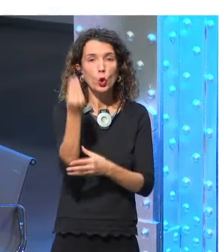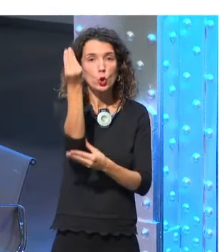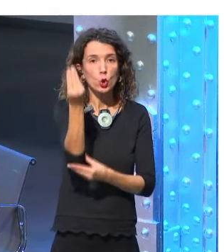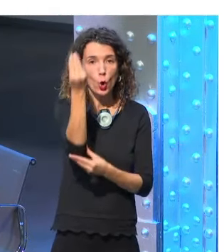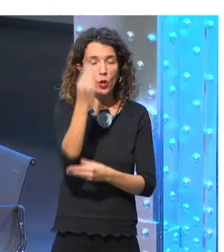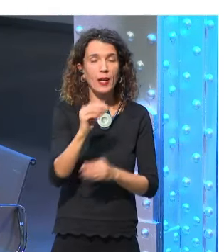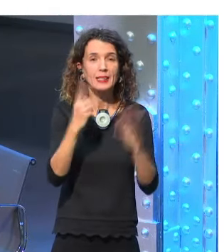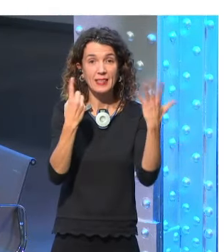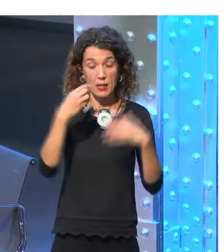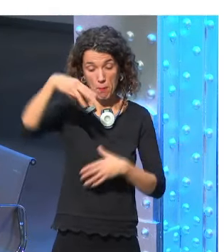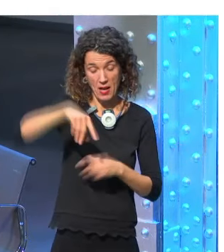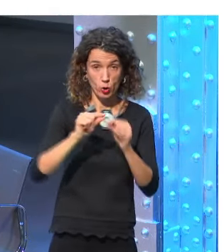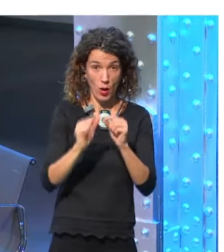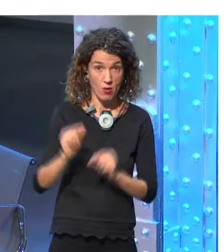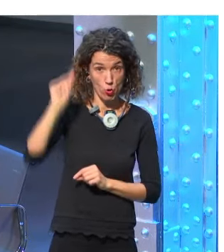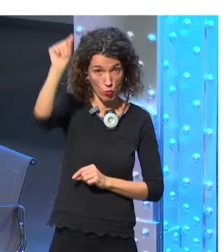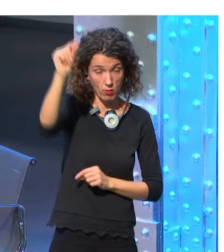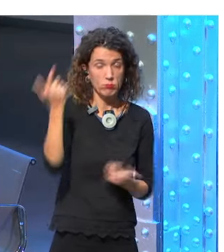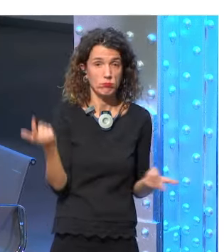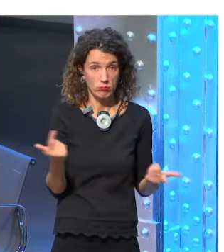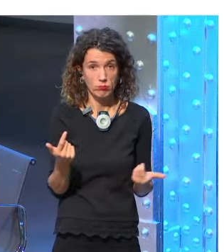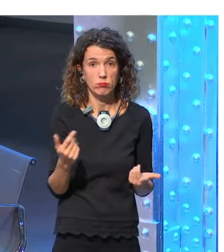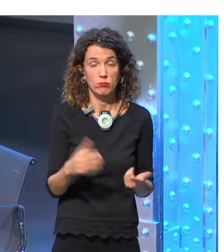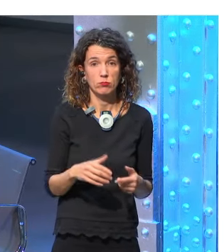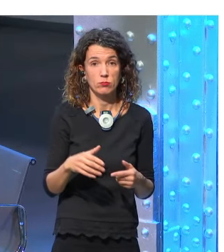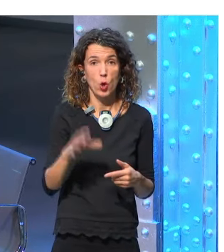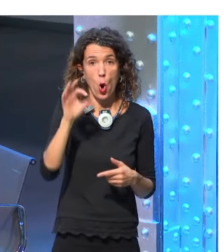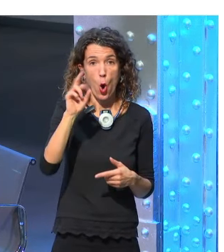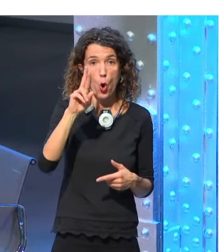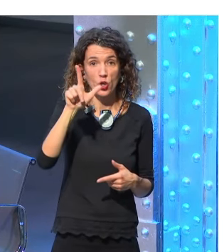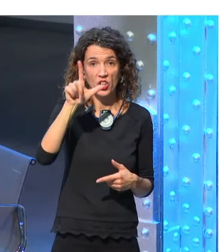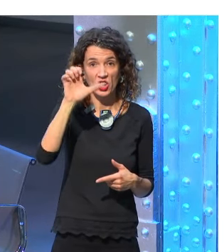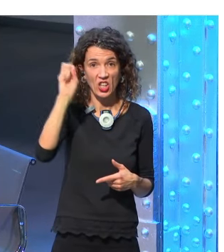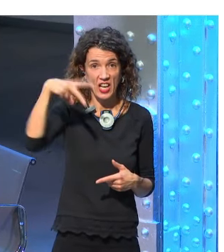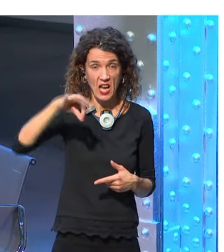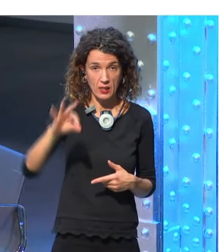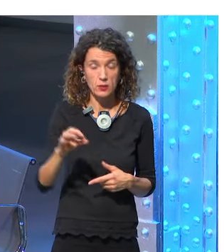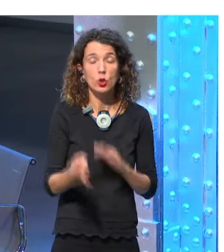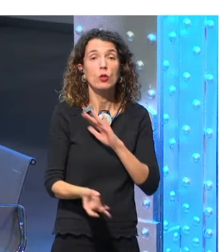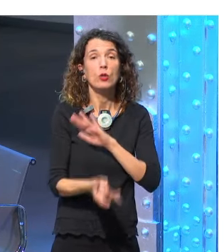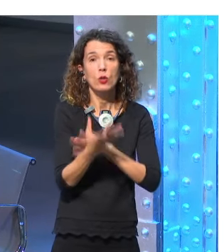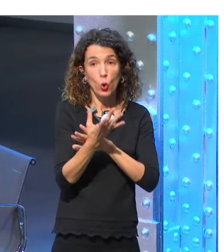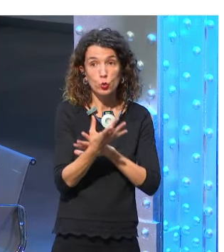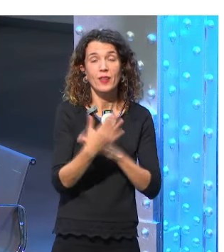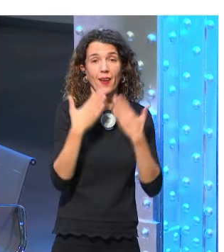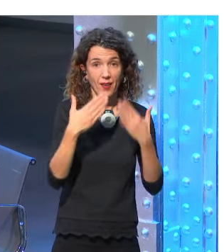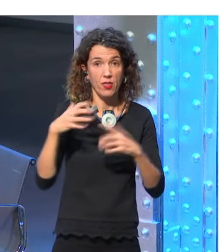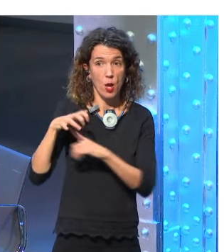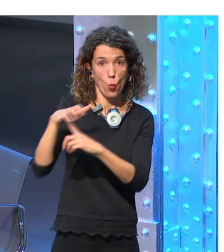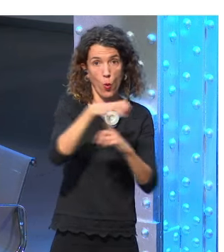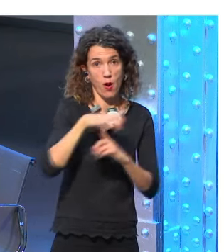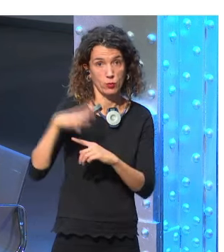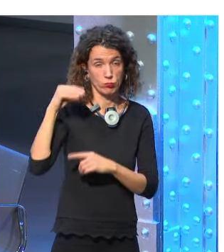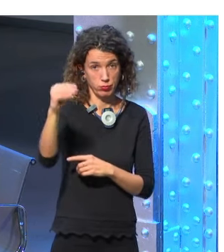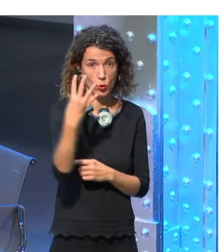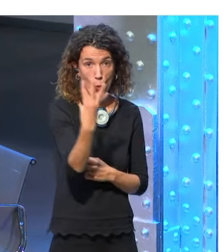Orléans, and this tower was autonomously built by 4 quadcopters which changed shifts. So some of them